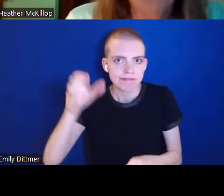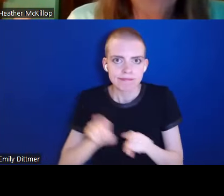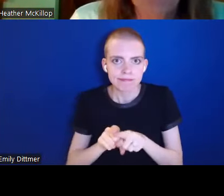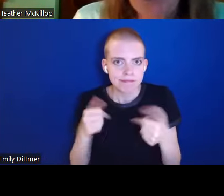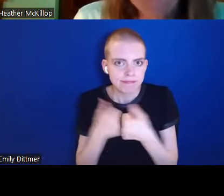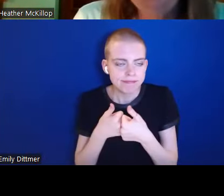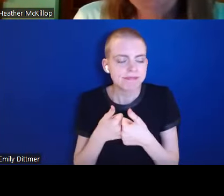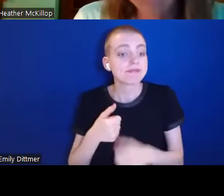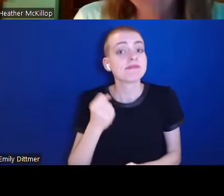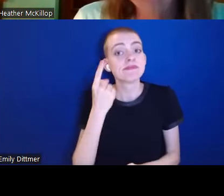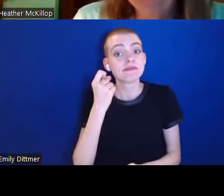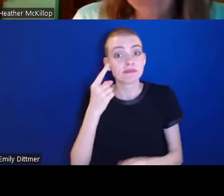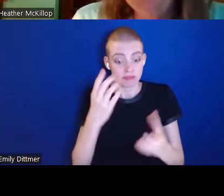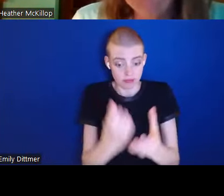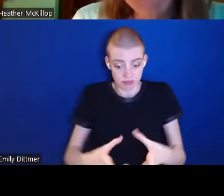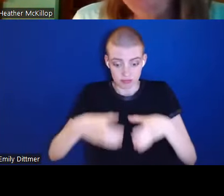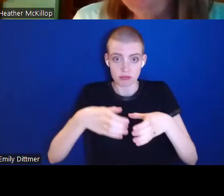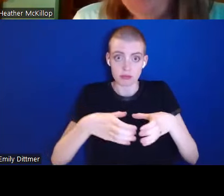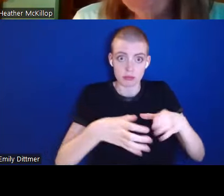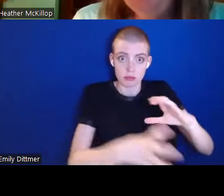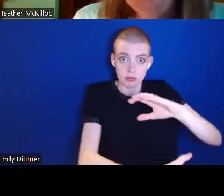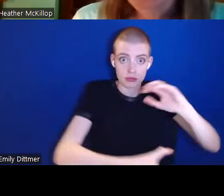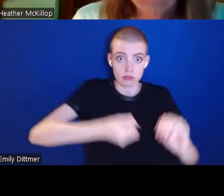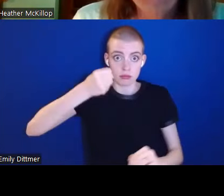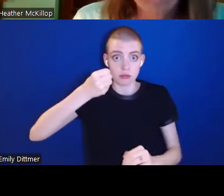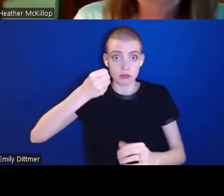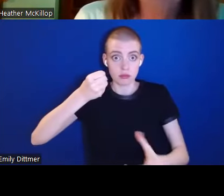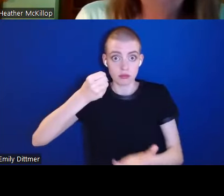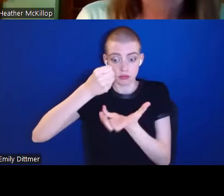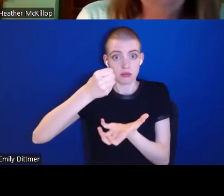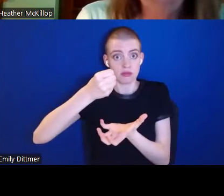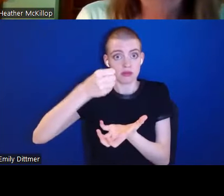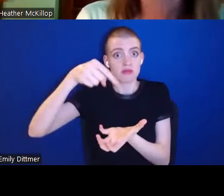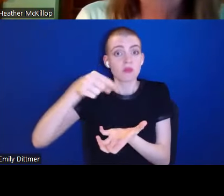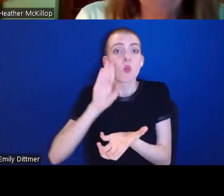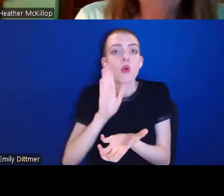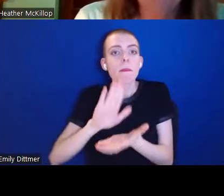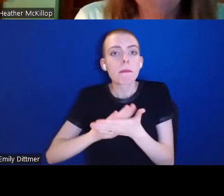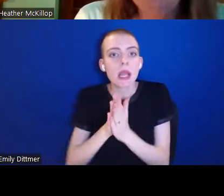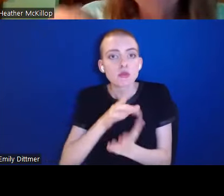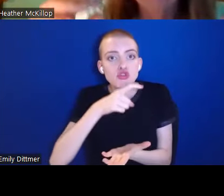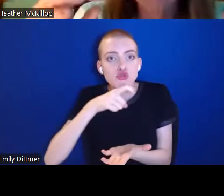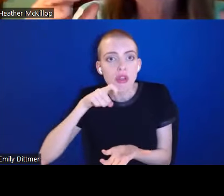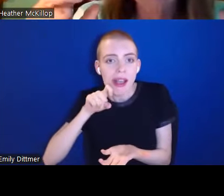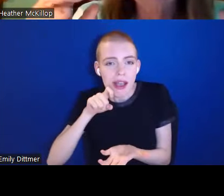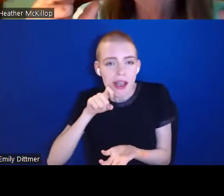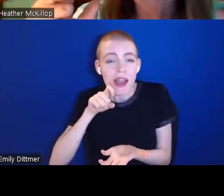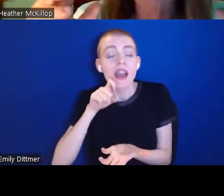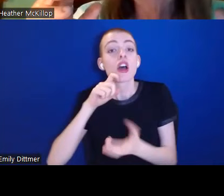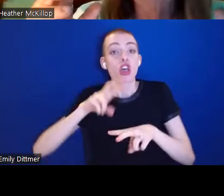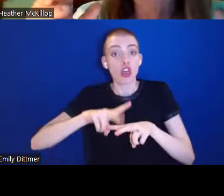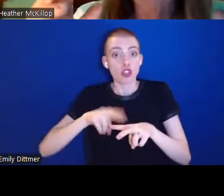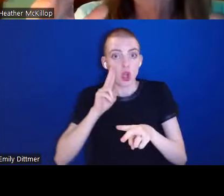take pottery out of the saltwater environment, then it dries out and the salt comes to the surface